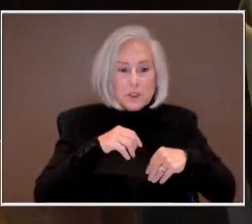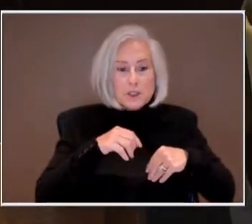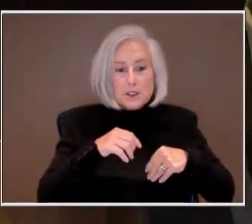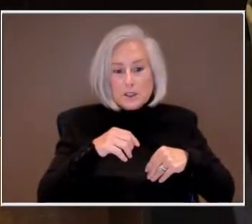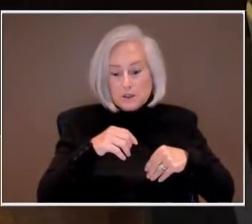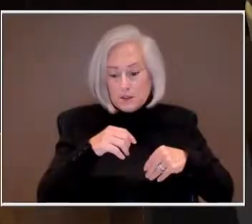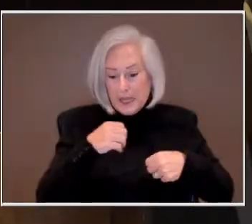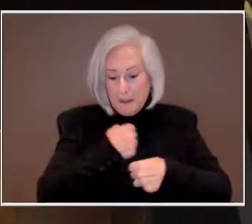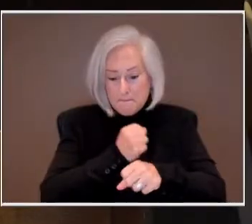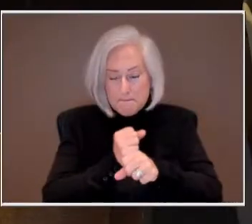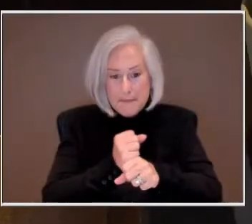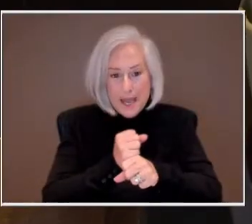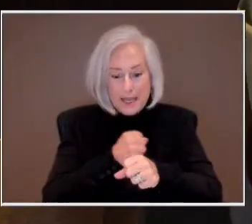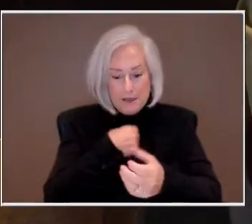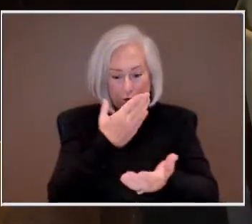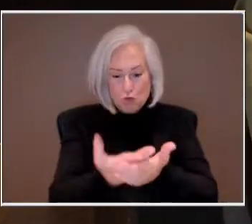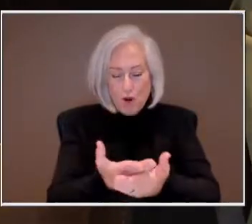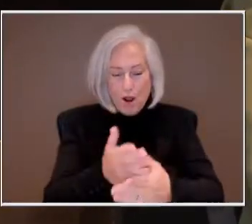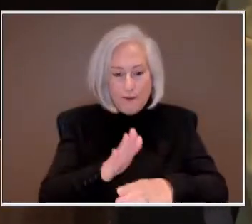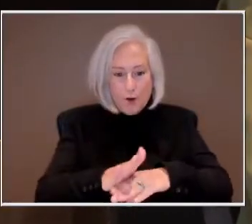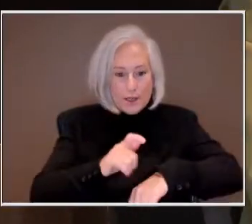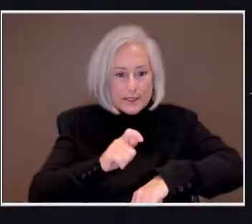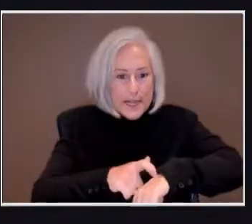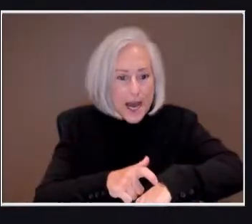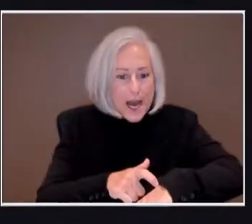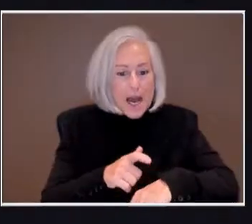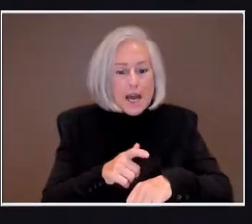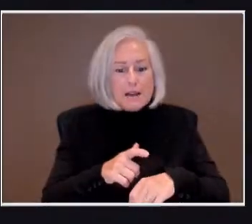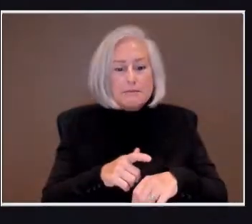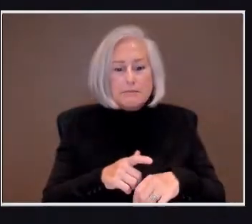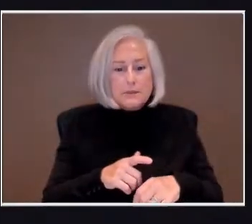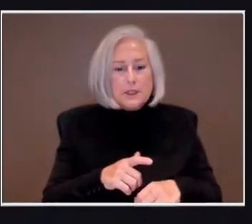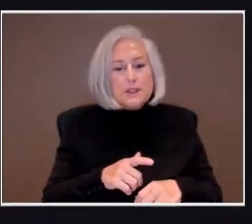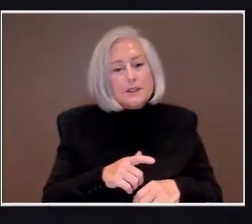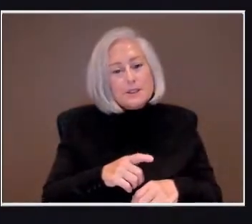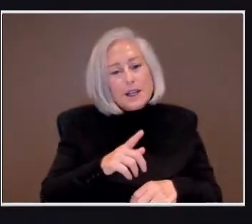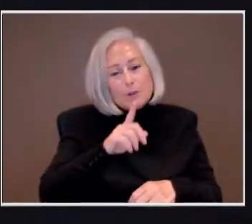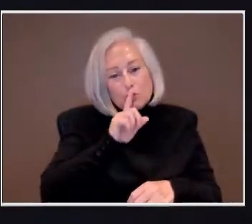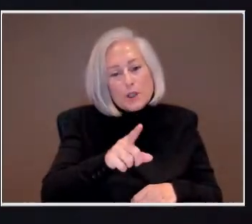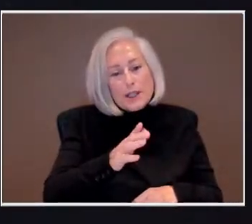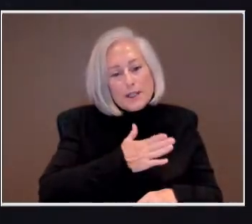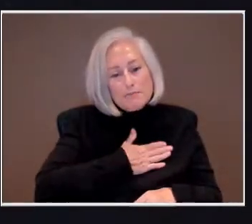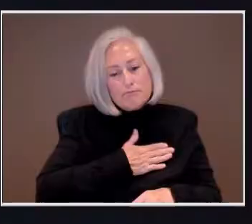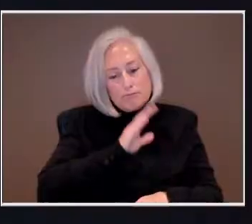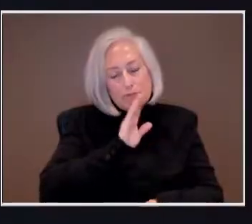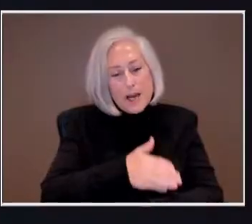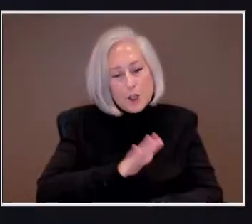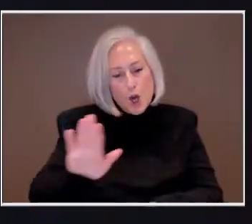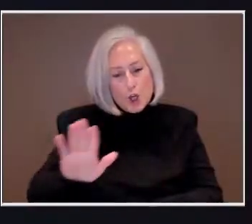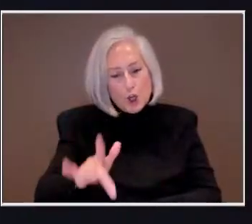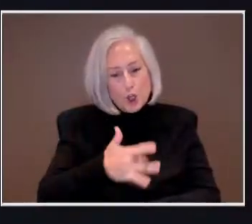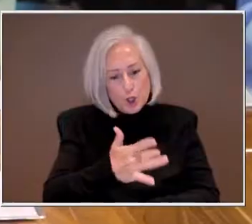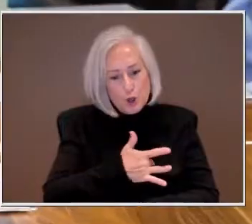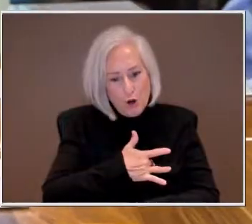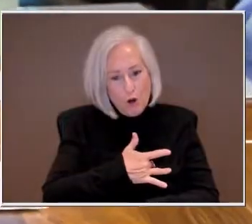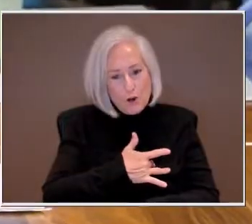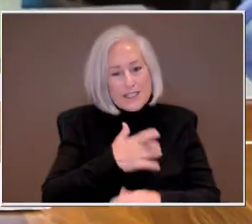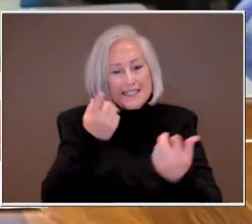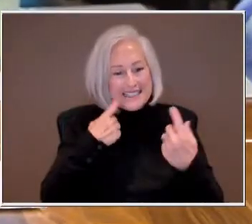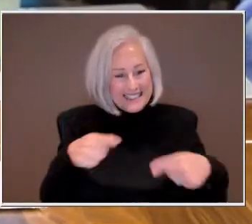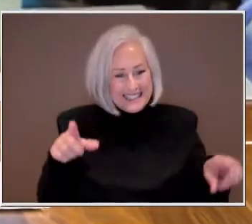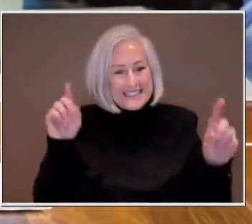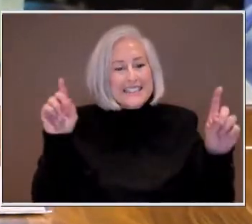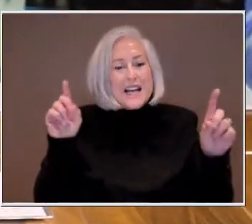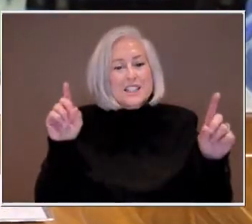of knowing, right, that especially when it came to my daughter's heart, which was, you know, that it was successful, and what